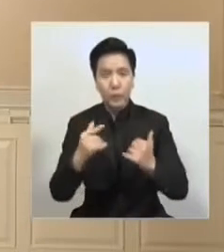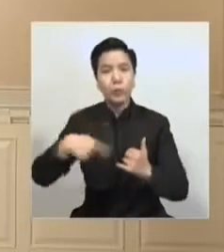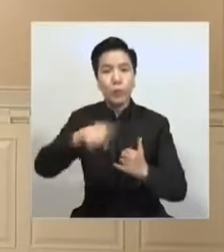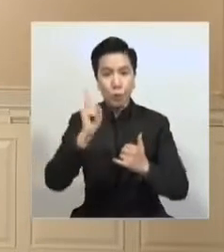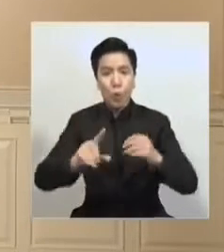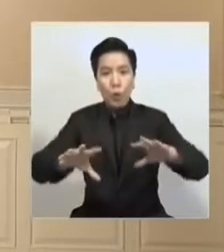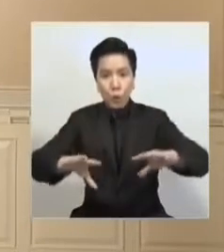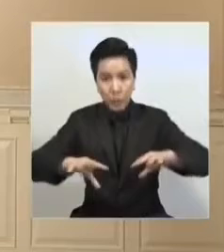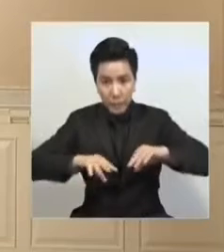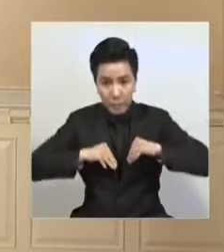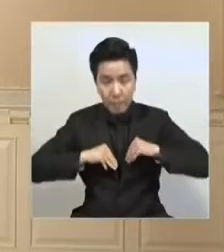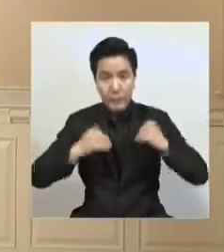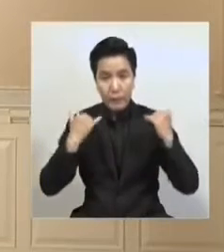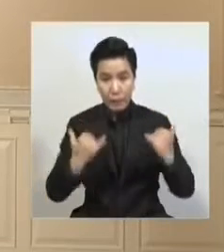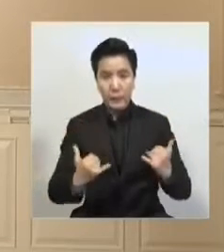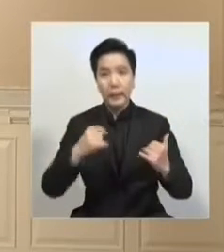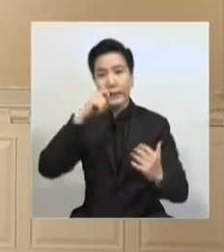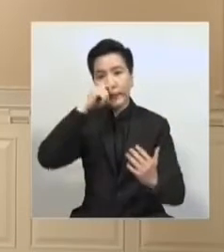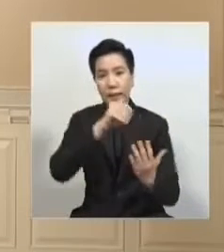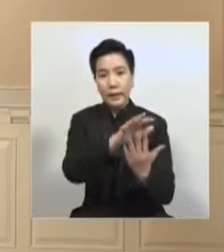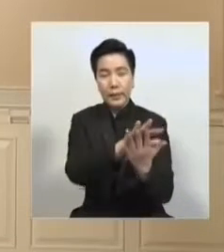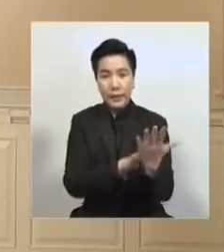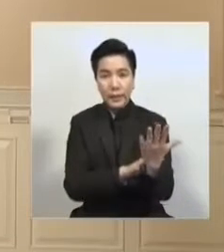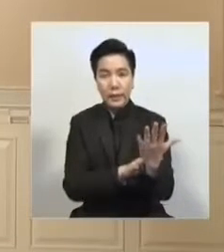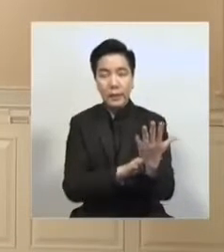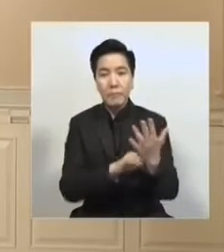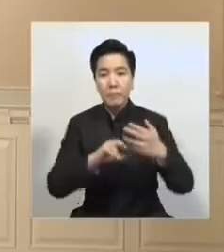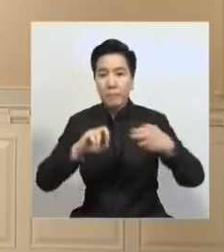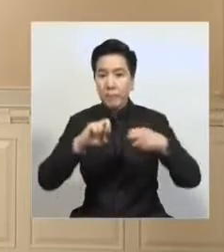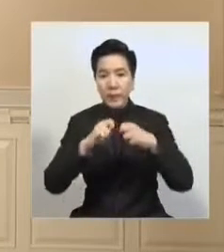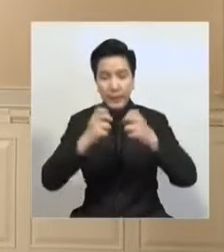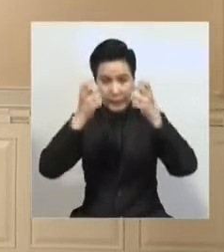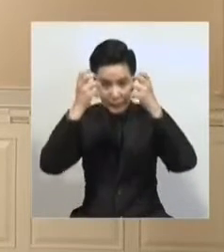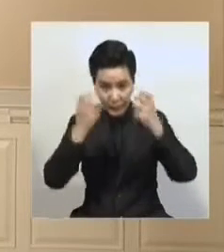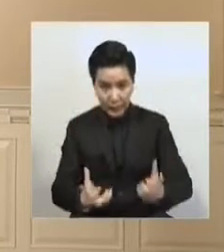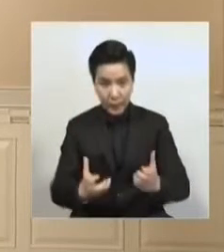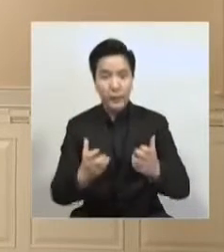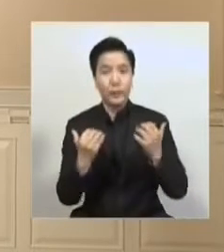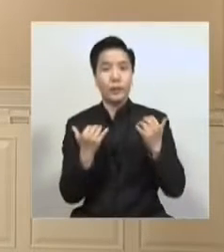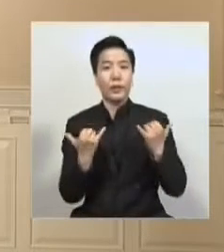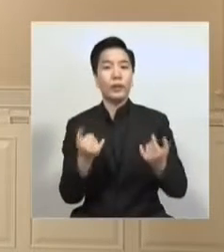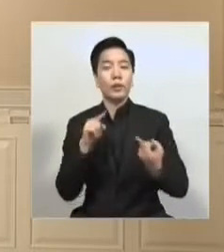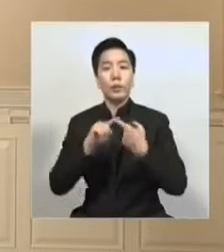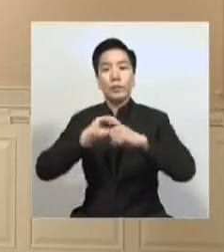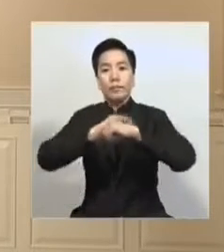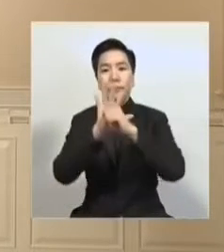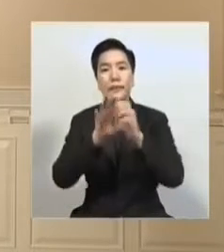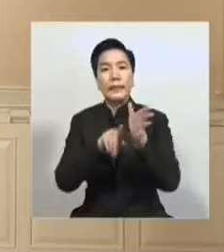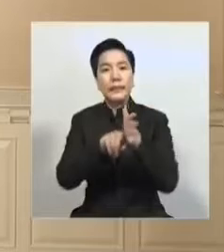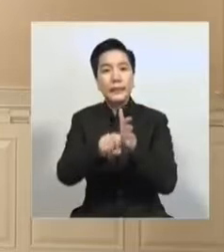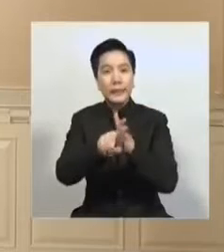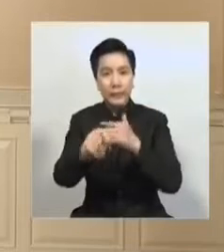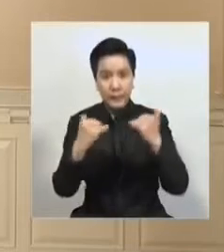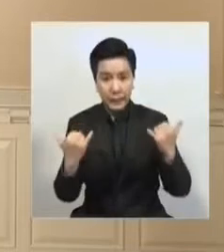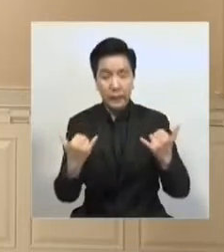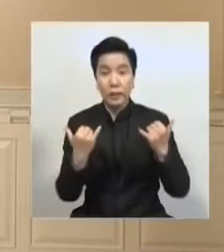the coronavirus. So today, he made it clear that who is in charge. I said, I am now fully in charge